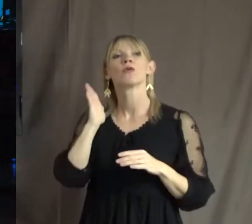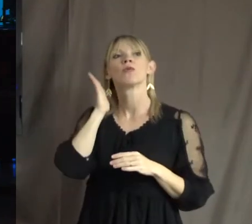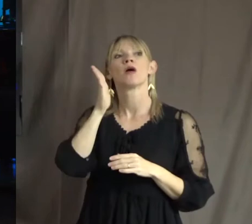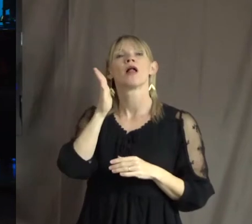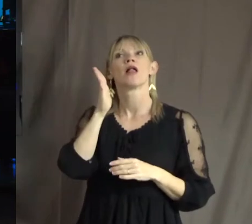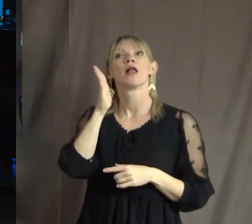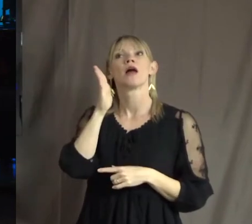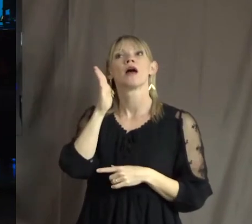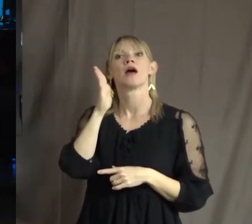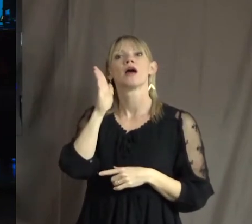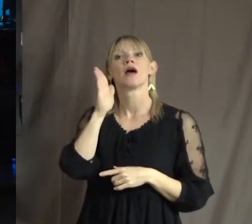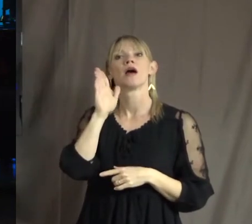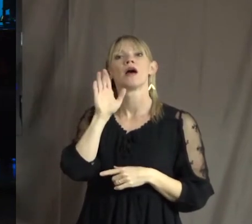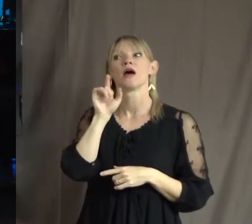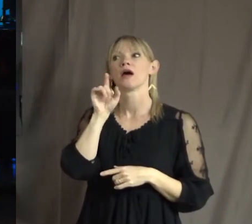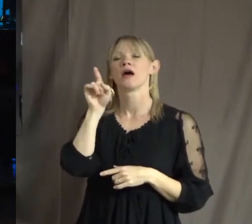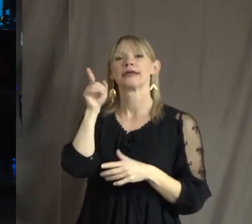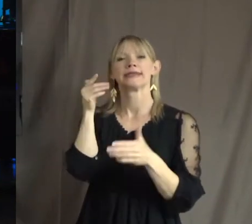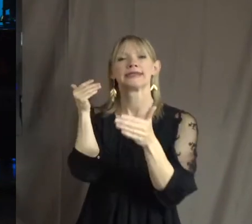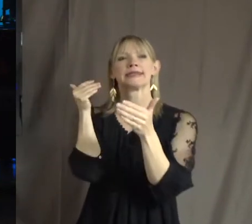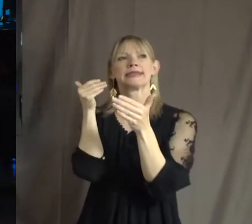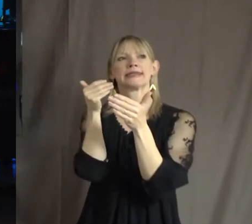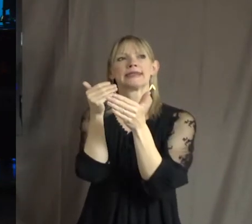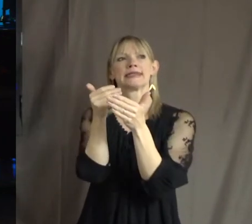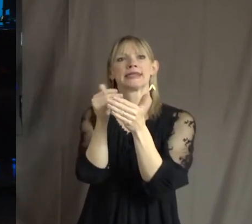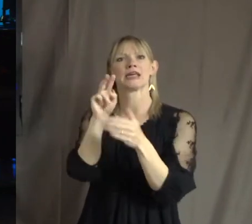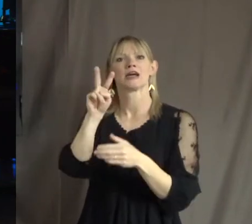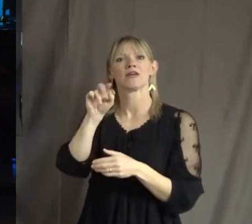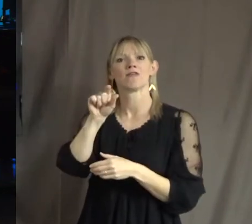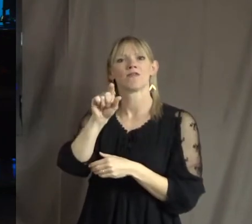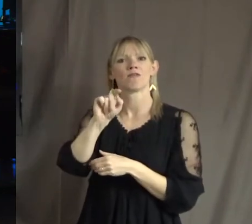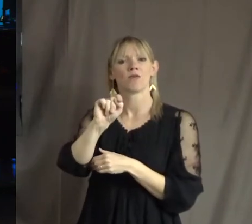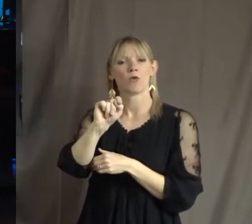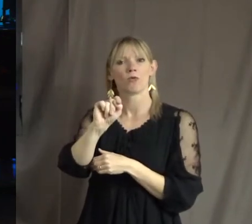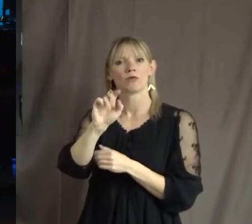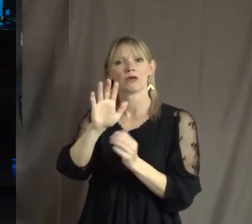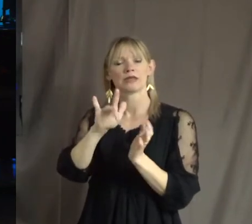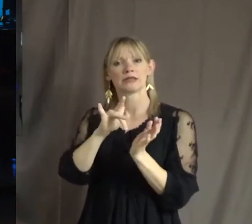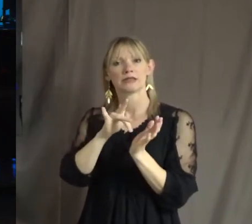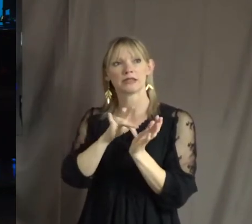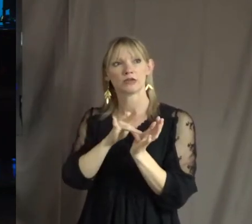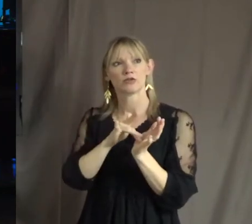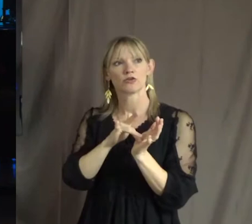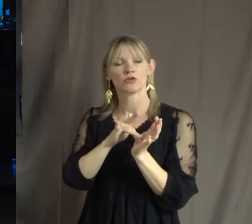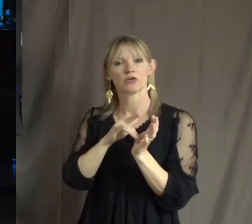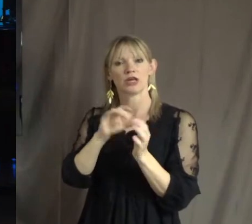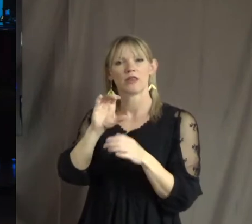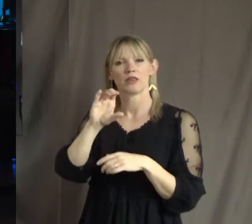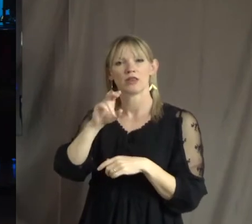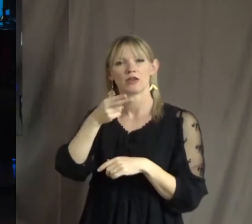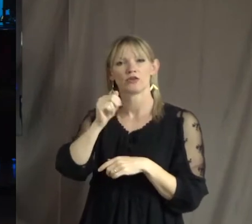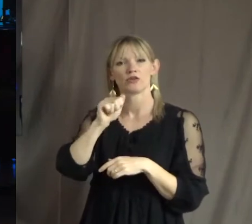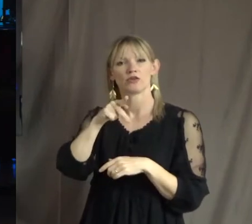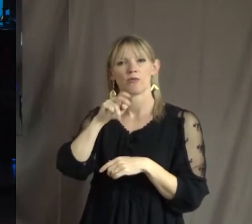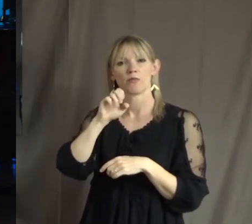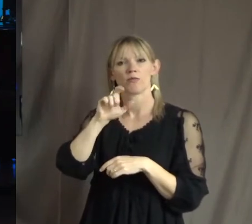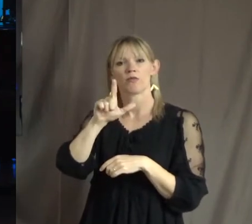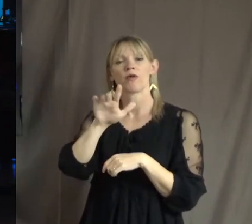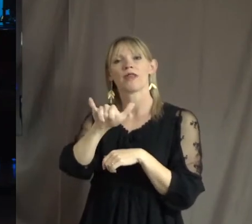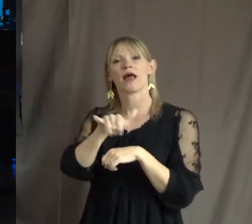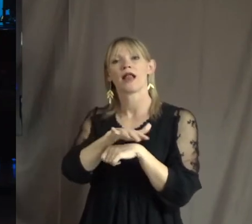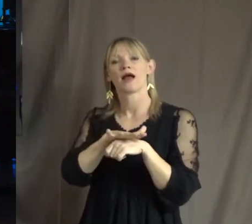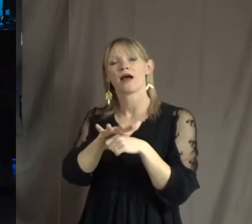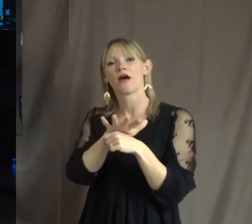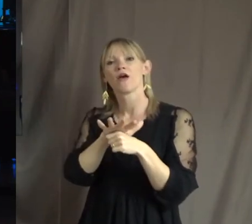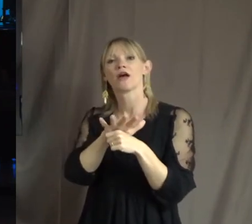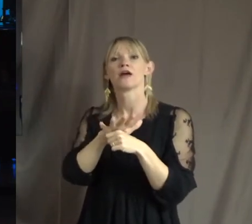out close to the Vote Center and the chapel out in that area. We're planting a